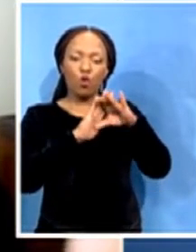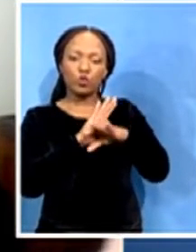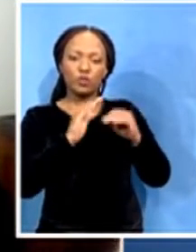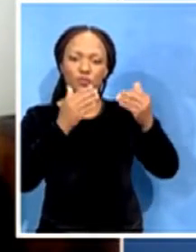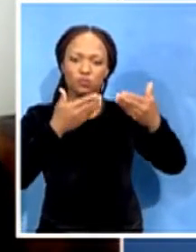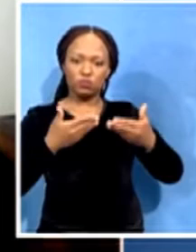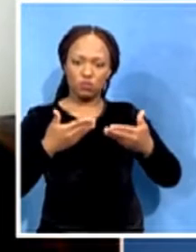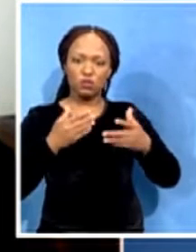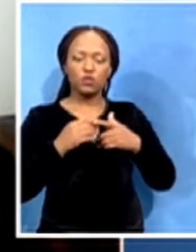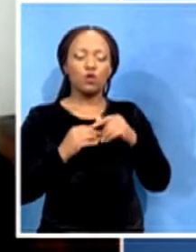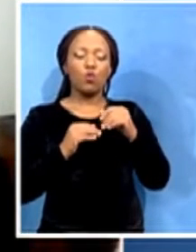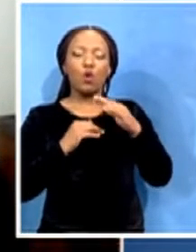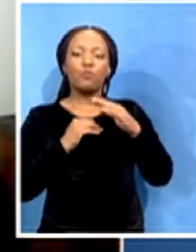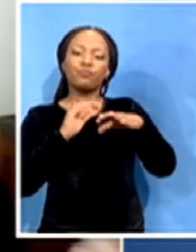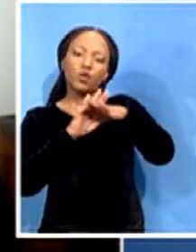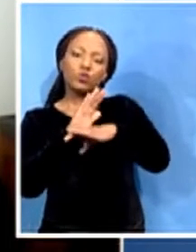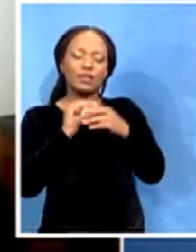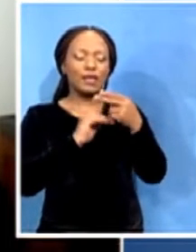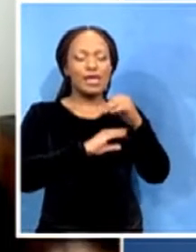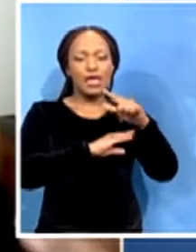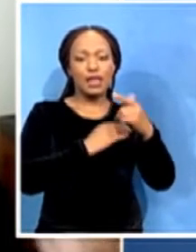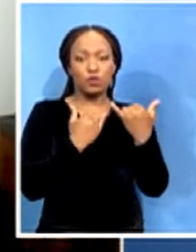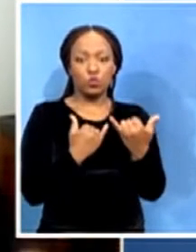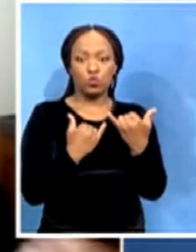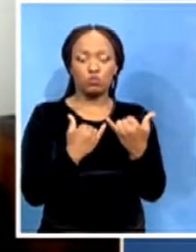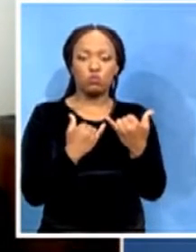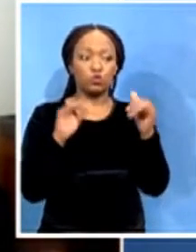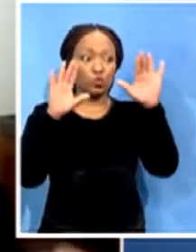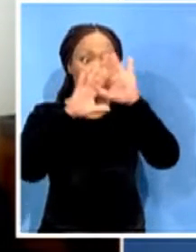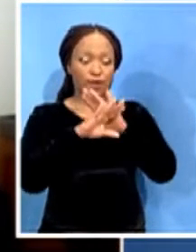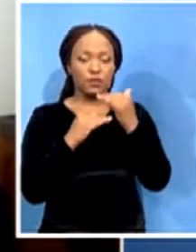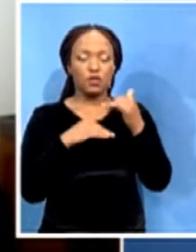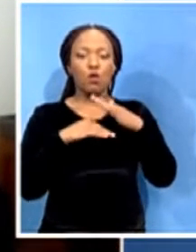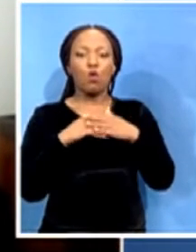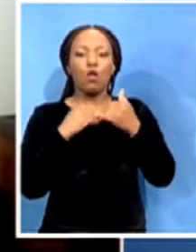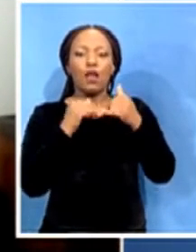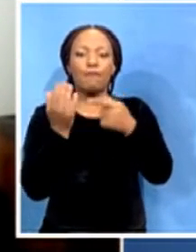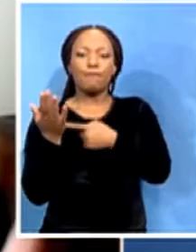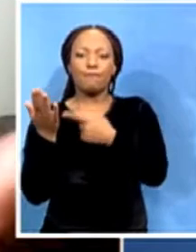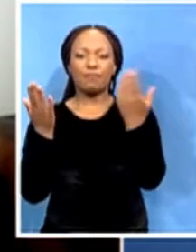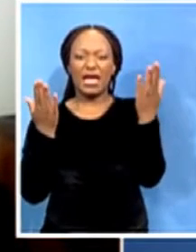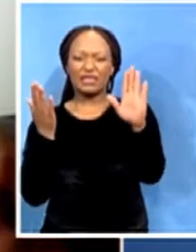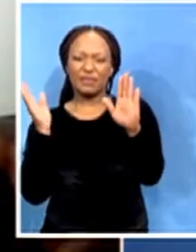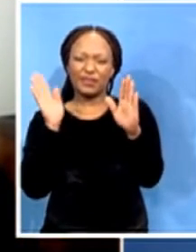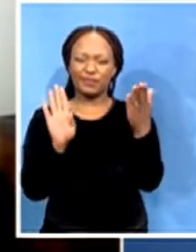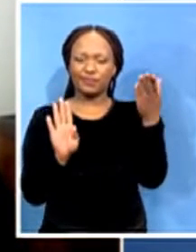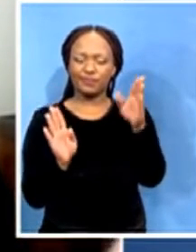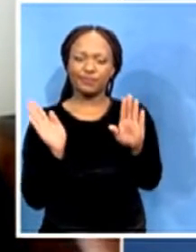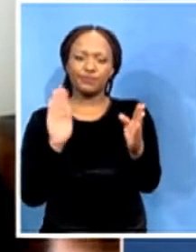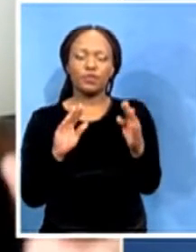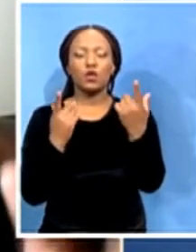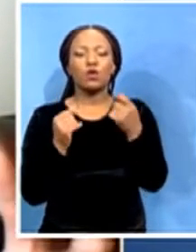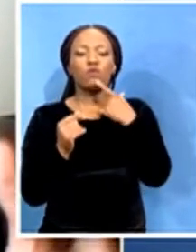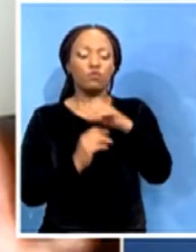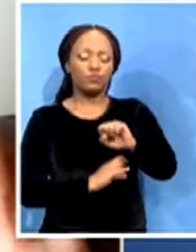are launching an online exhibition which speaks to the making of the South African Constitution. It tells its story,